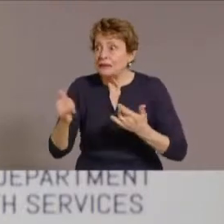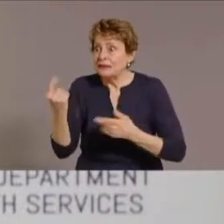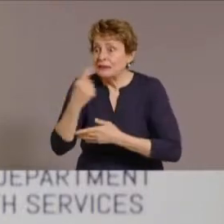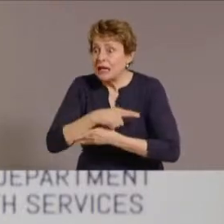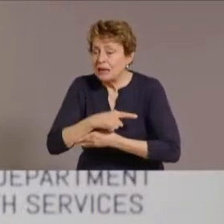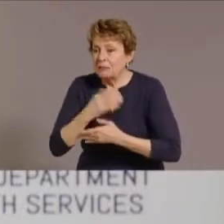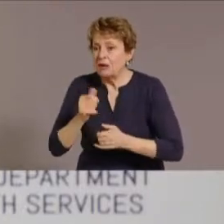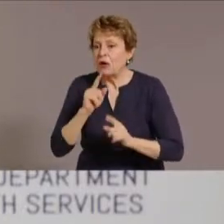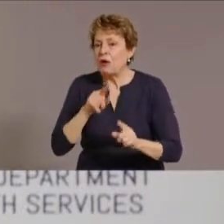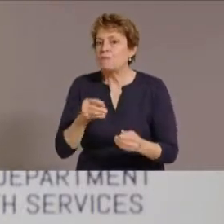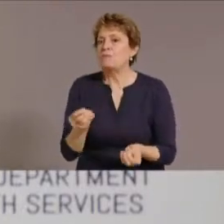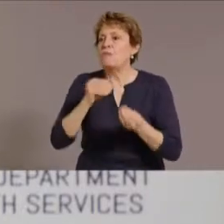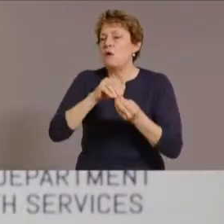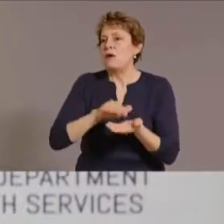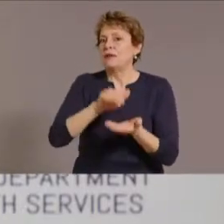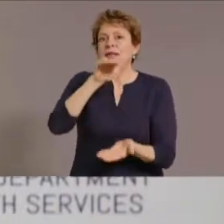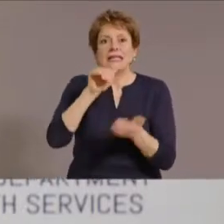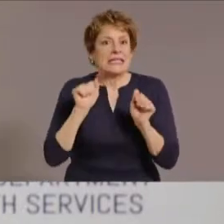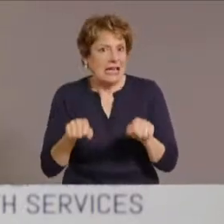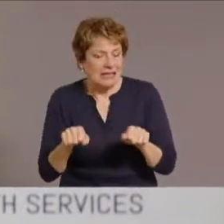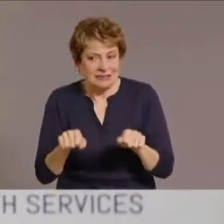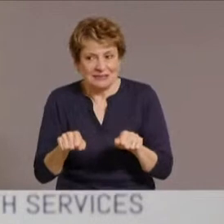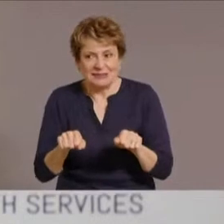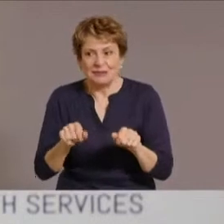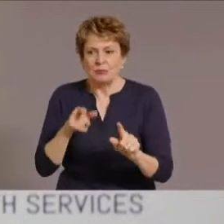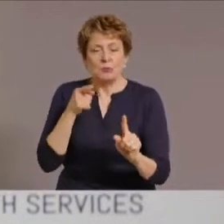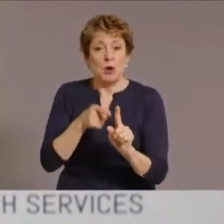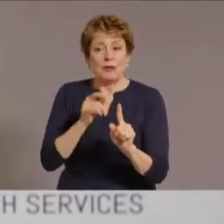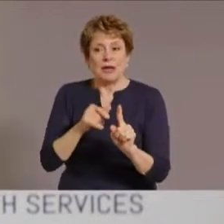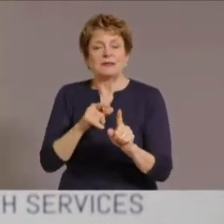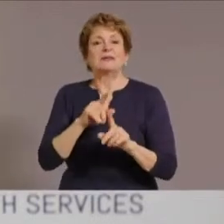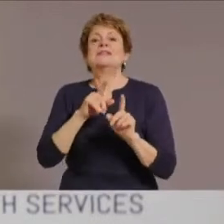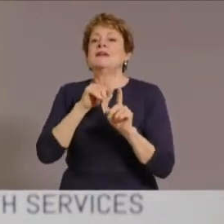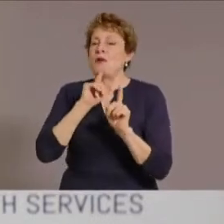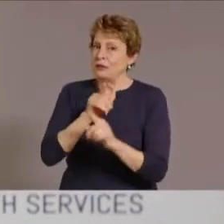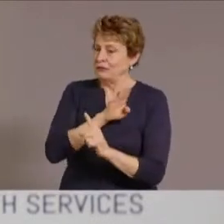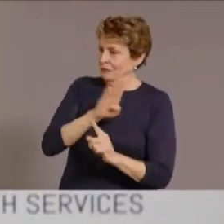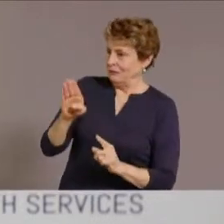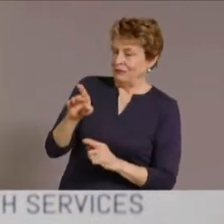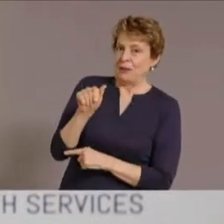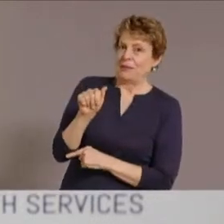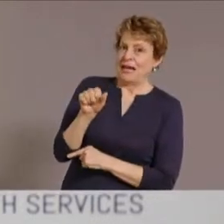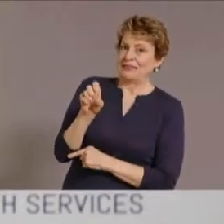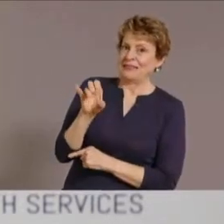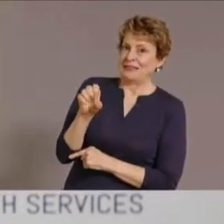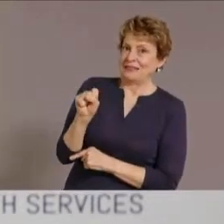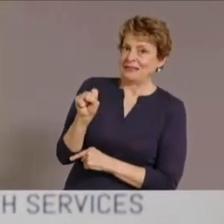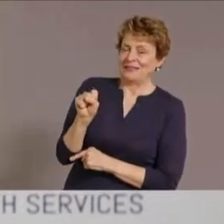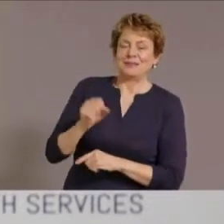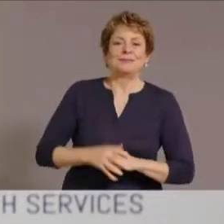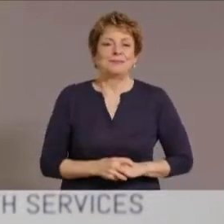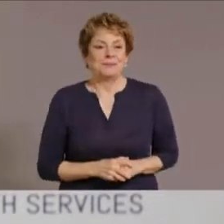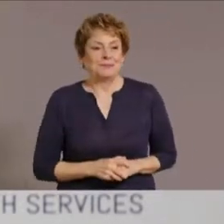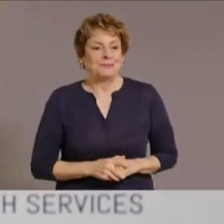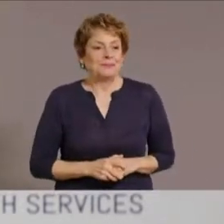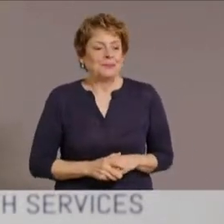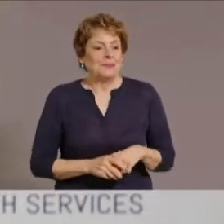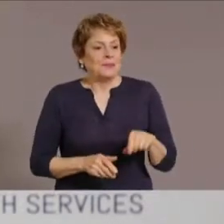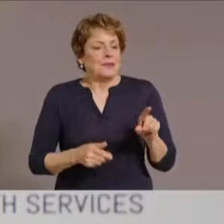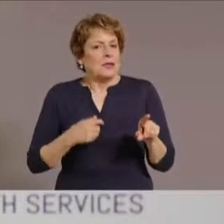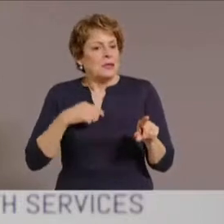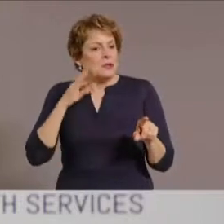from ASUS. Okay. What took so long? I mean, I know the governor issued an executive order in December basically